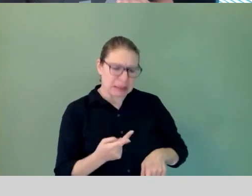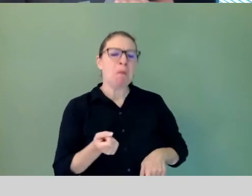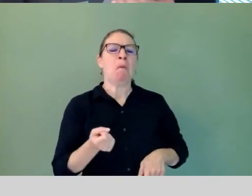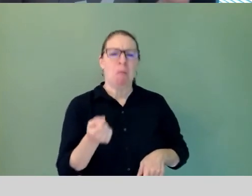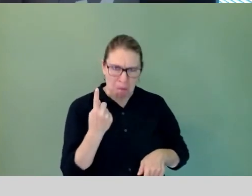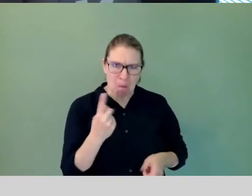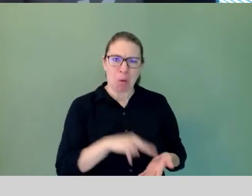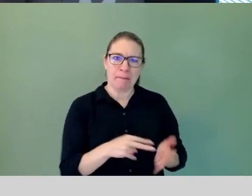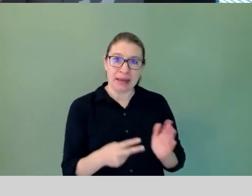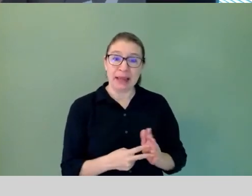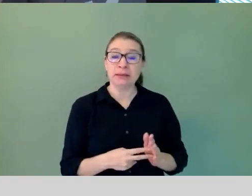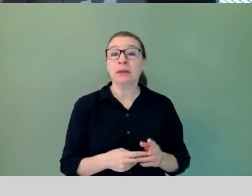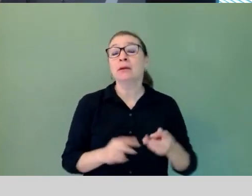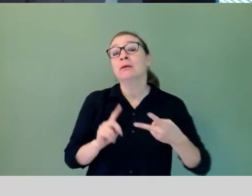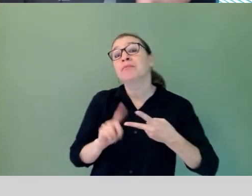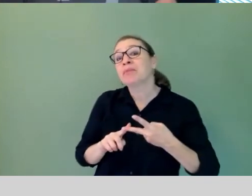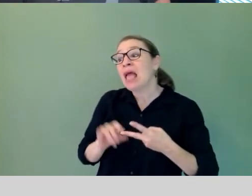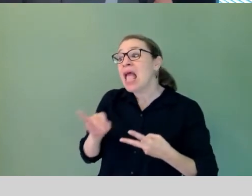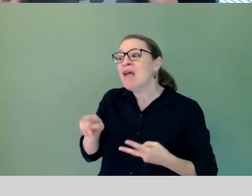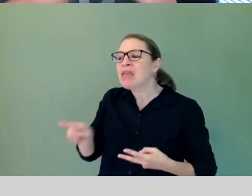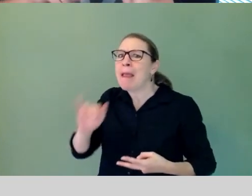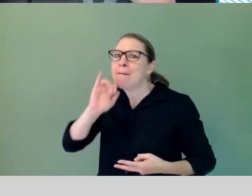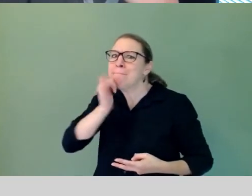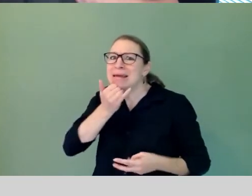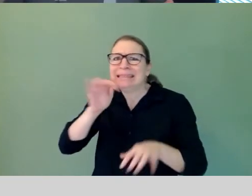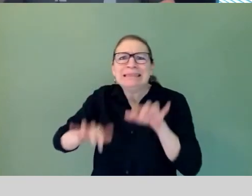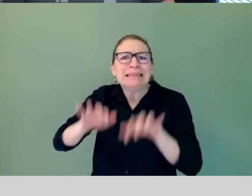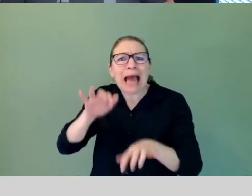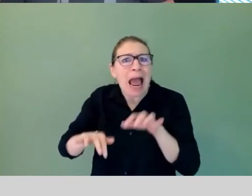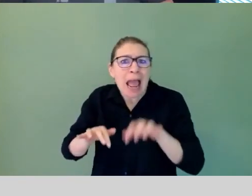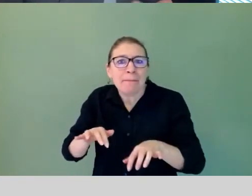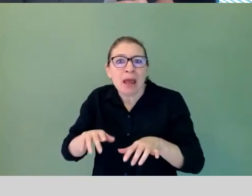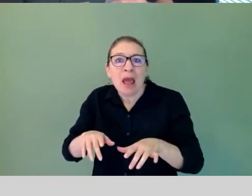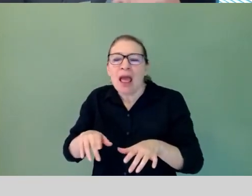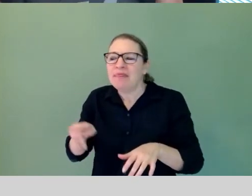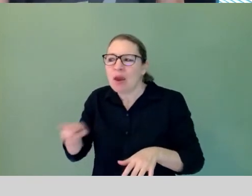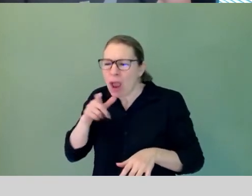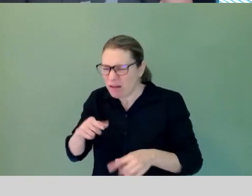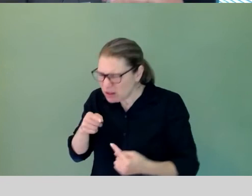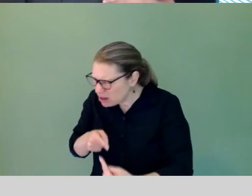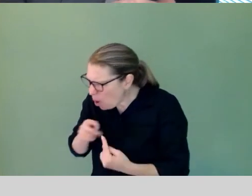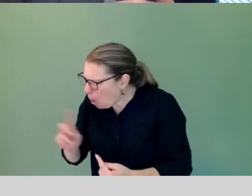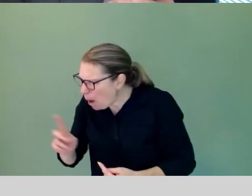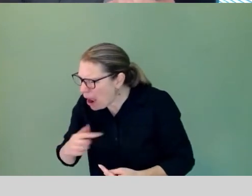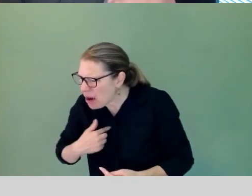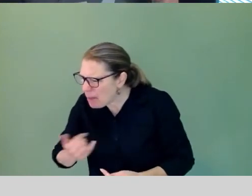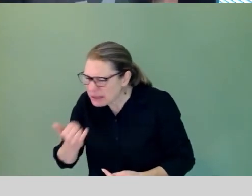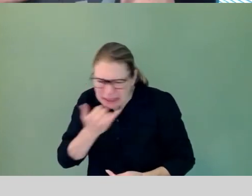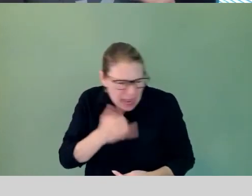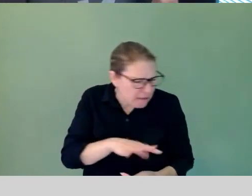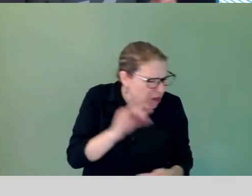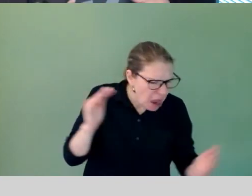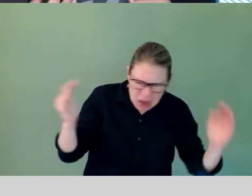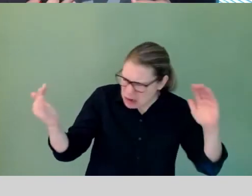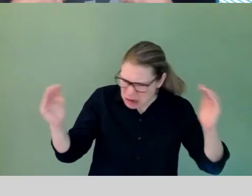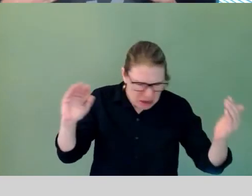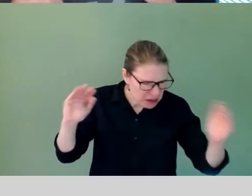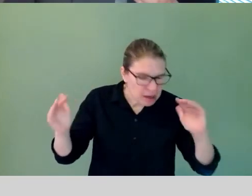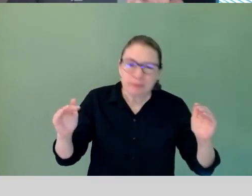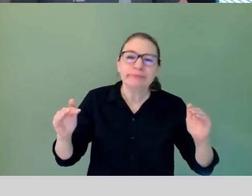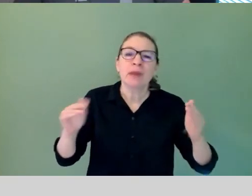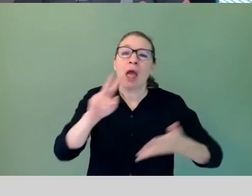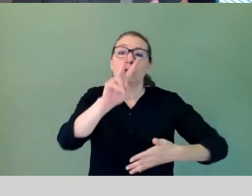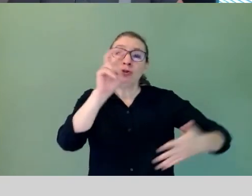mistyped something, instead of having to go and figure out where they copied, they can just copy the whole thing and make sure that it runs. Also, if you're using some